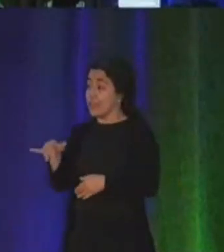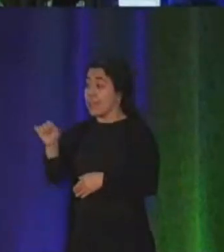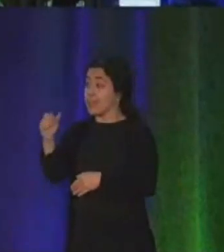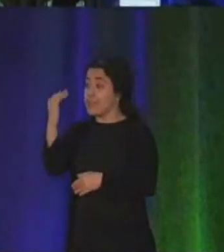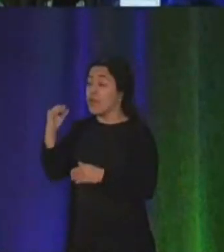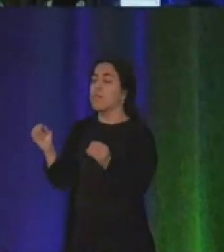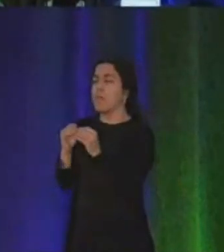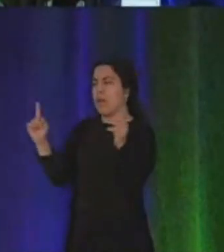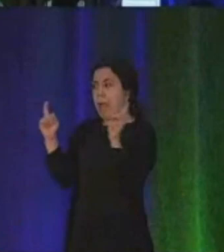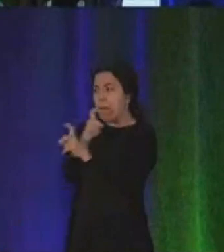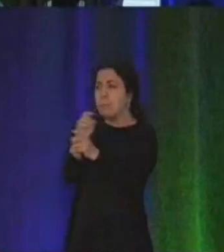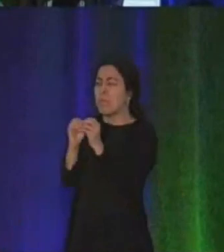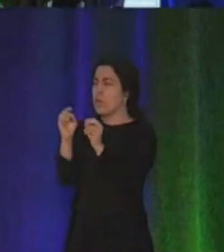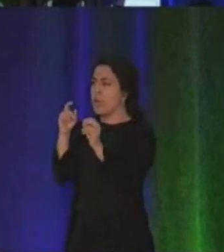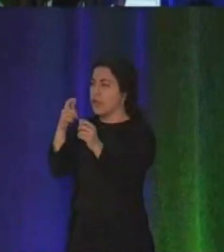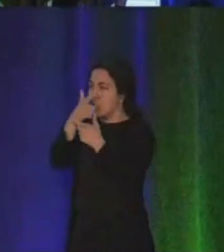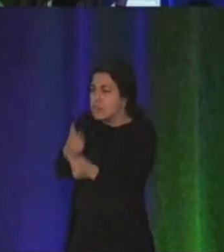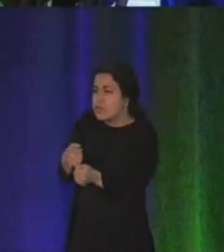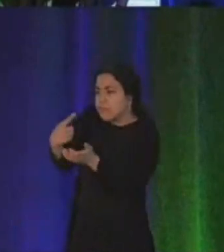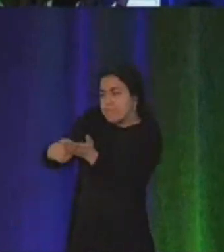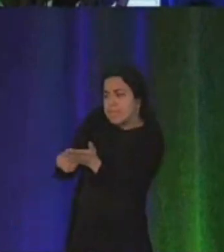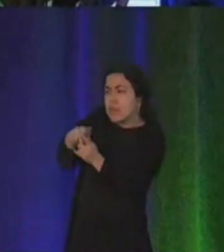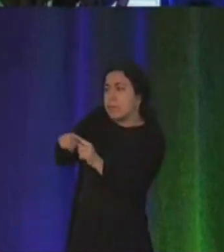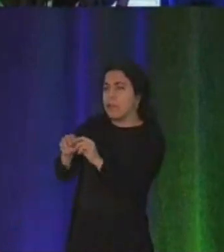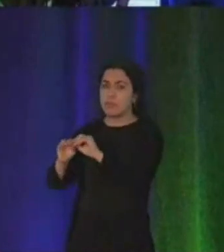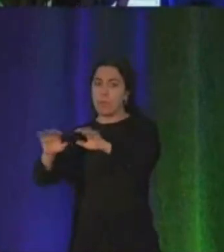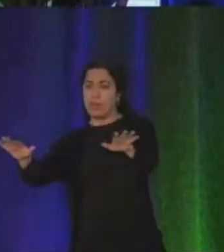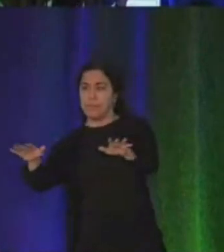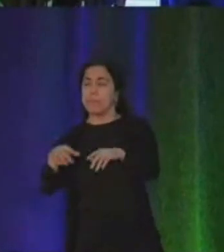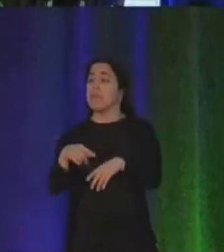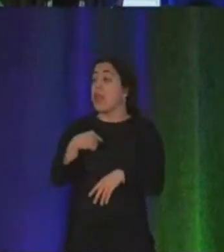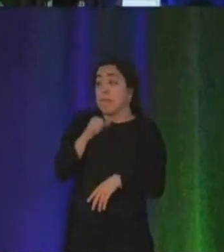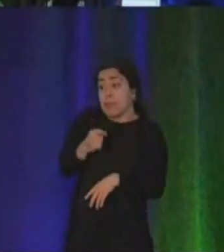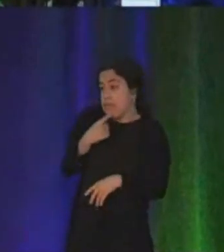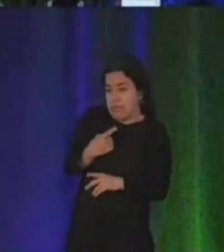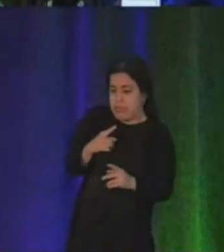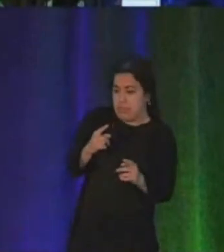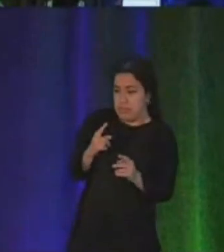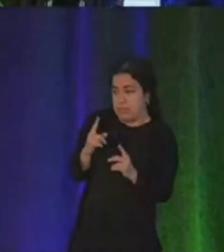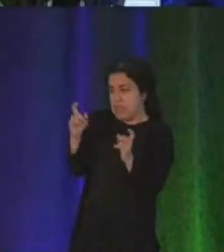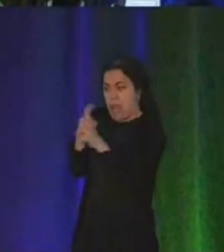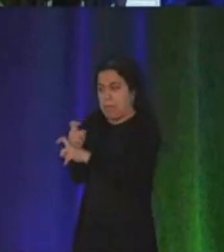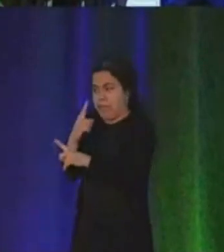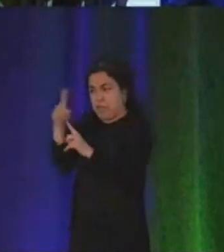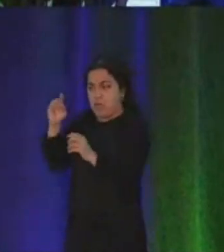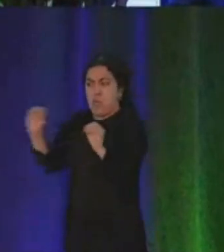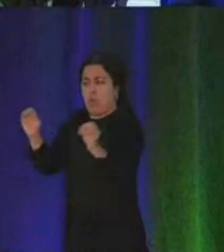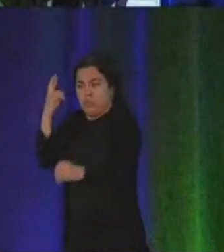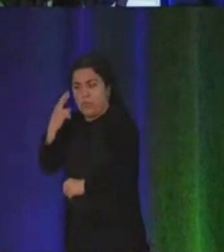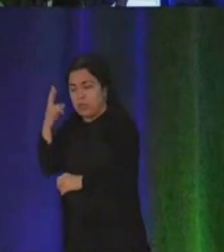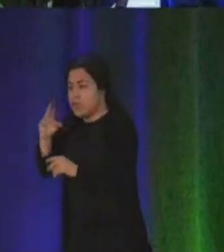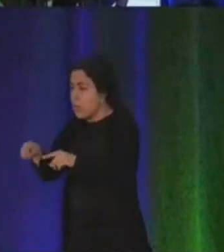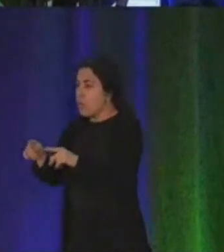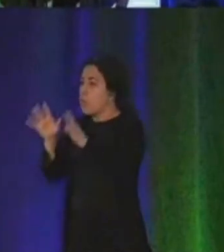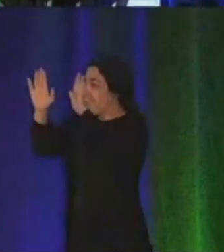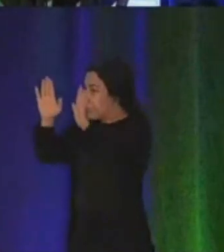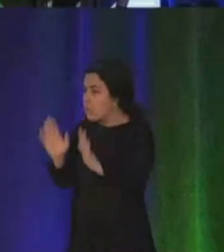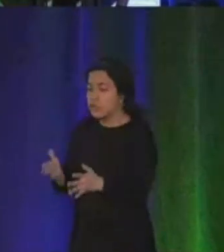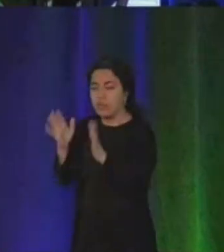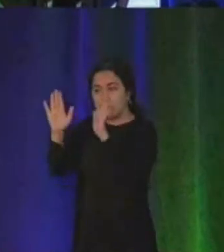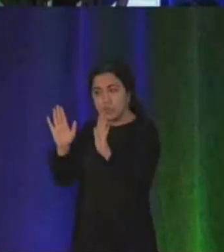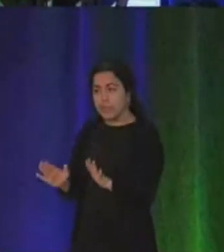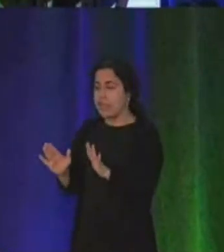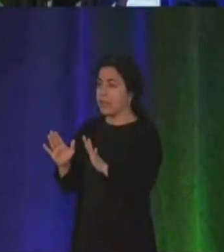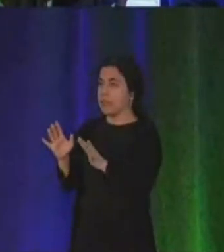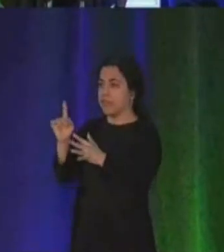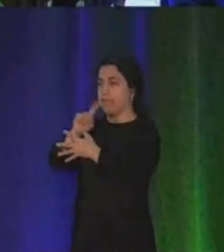it's a lot more interesting to like dig into the deployment side of it. And I'm not saying it's complicated for no reason. It's because there's a lot of great features in there that are